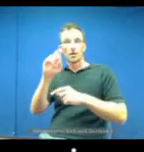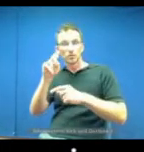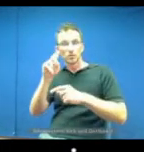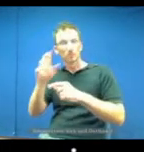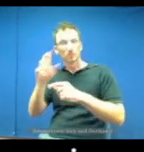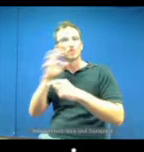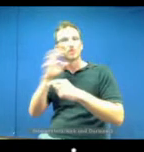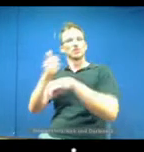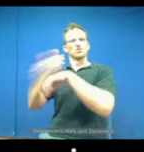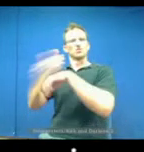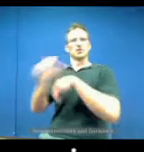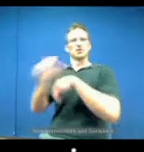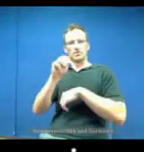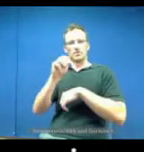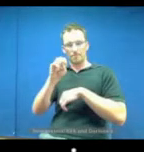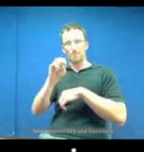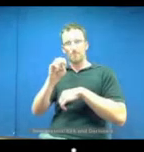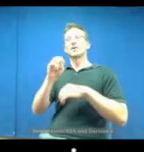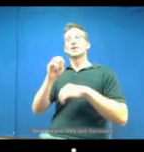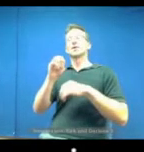in some places that person's called